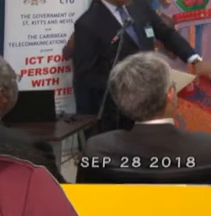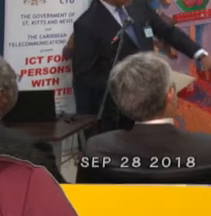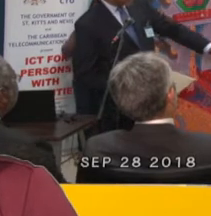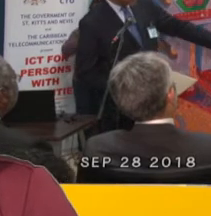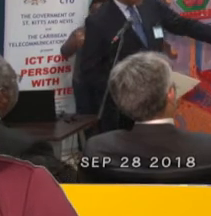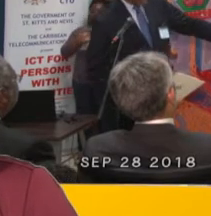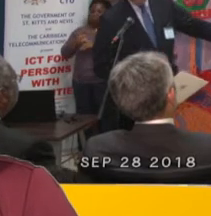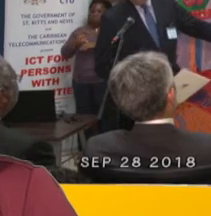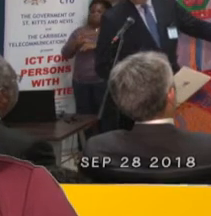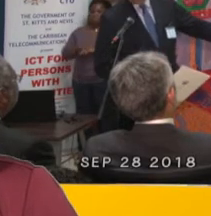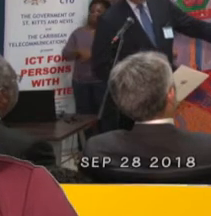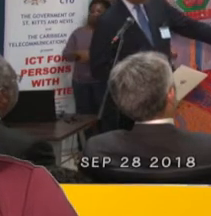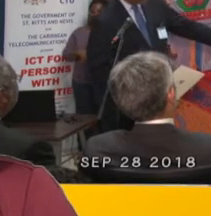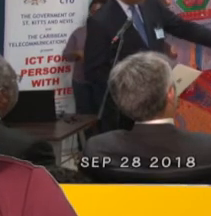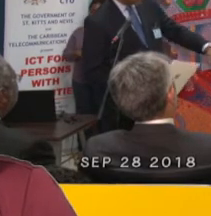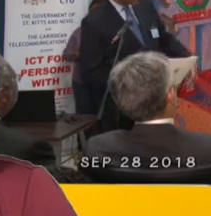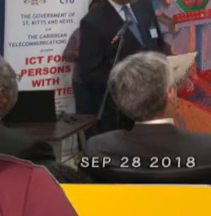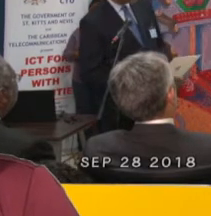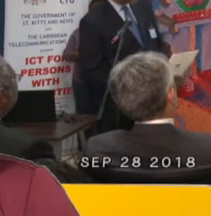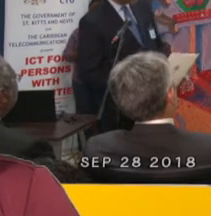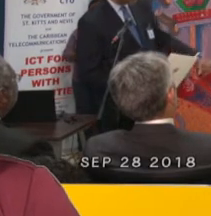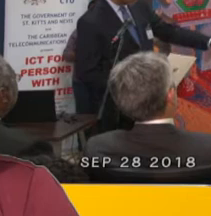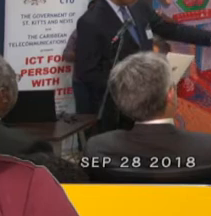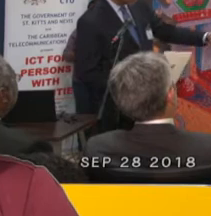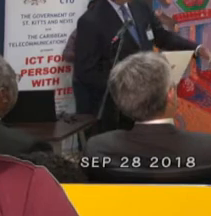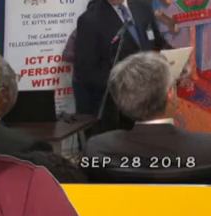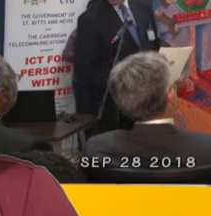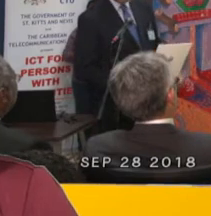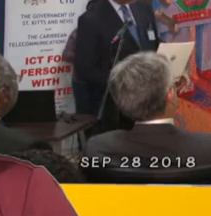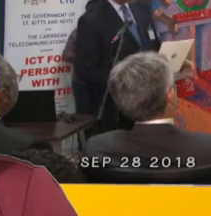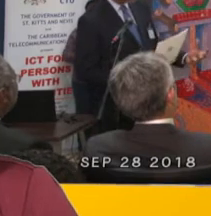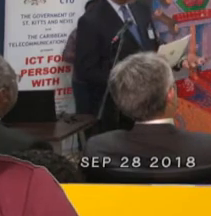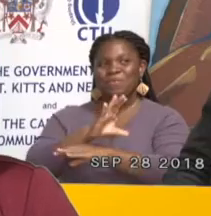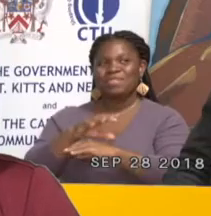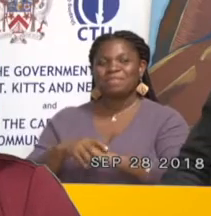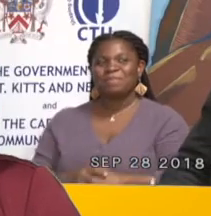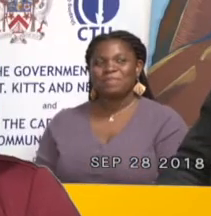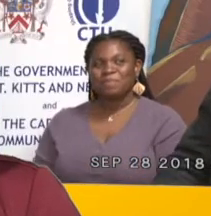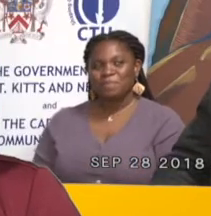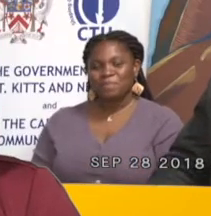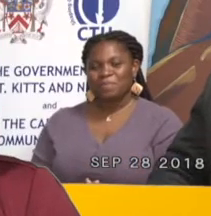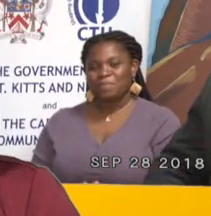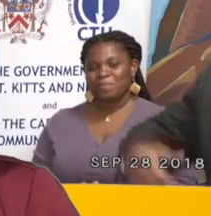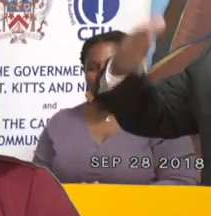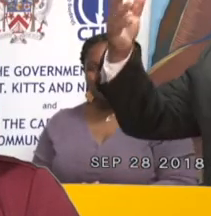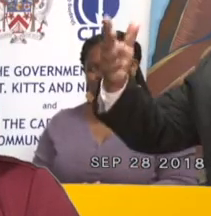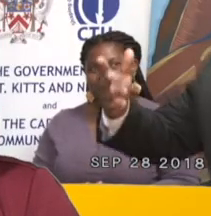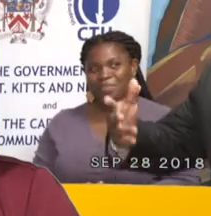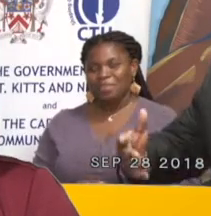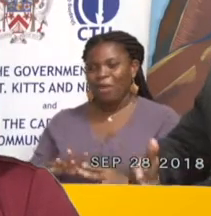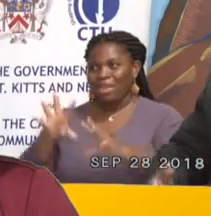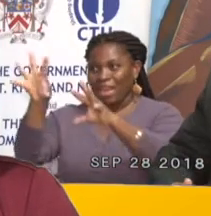at a workshop that allowed persons with disabilities to explore the uses of technology. Attorney General and the Minister